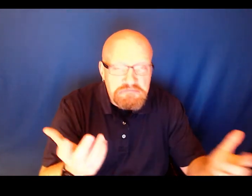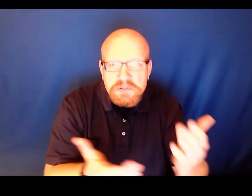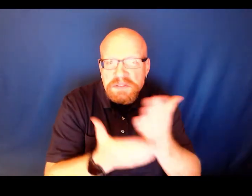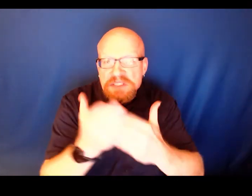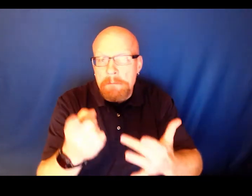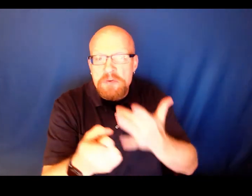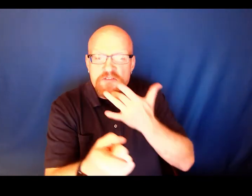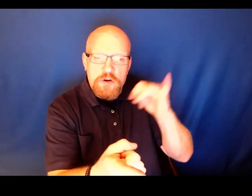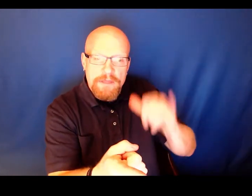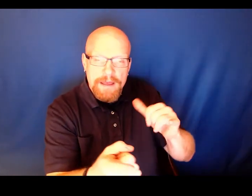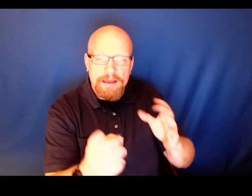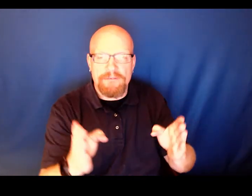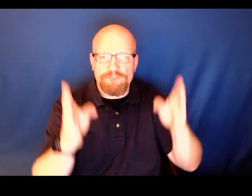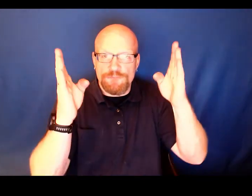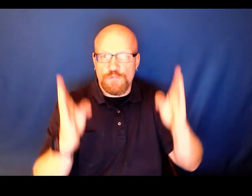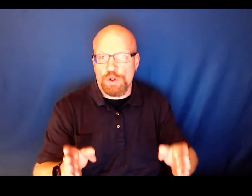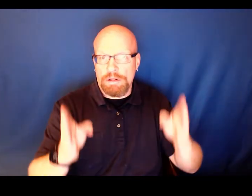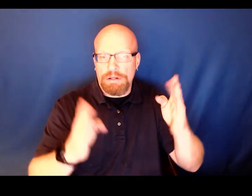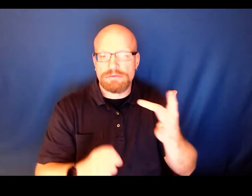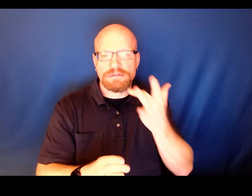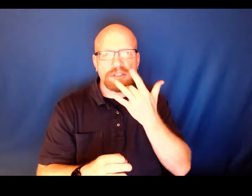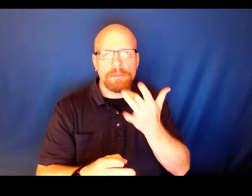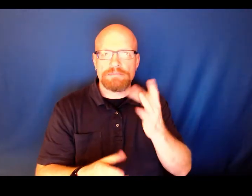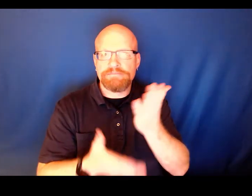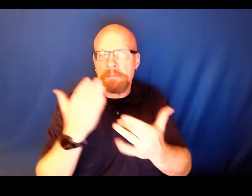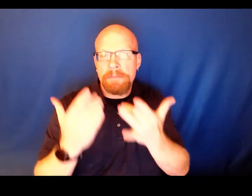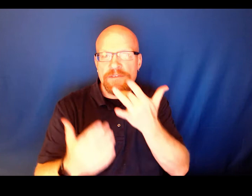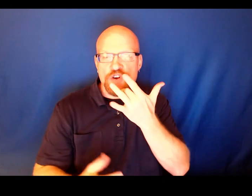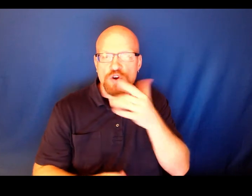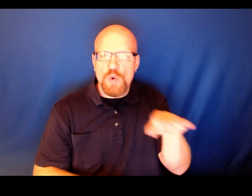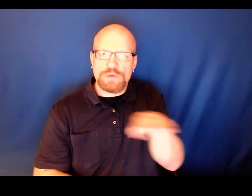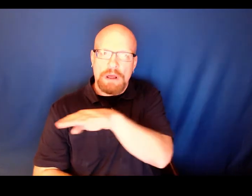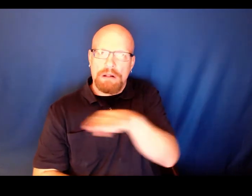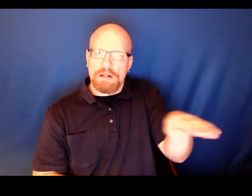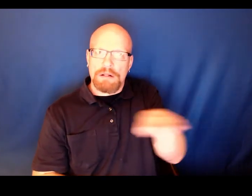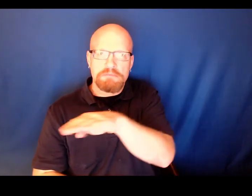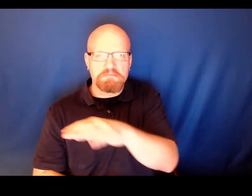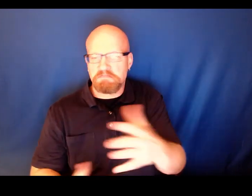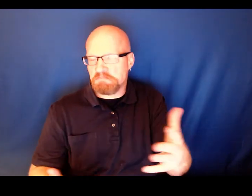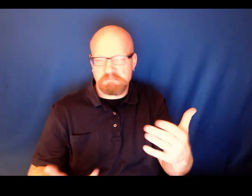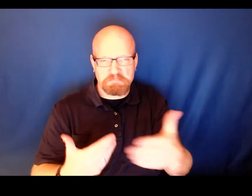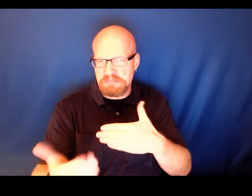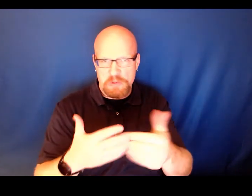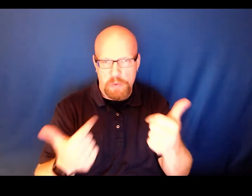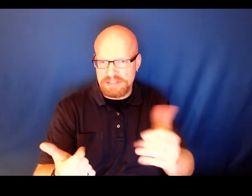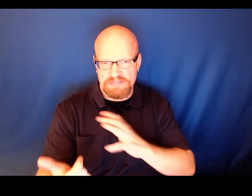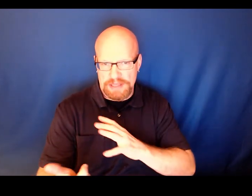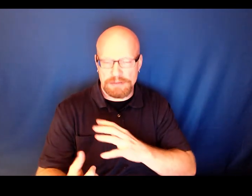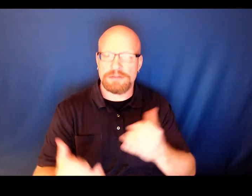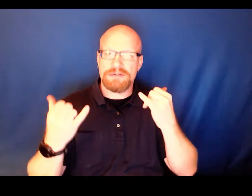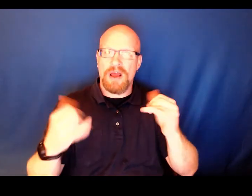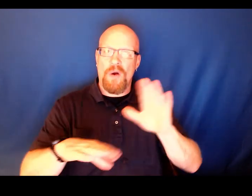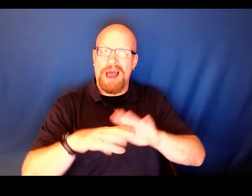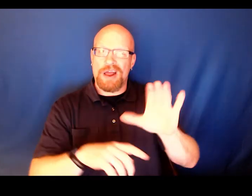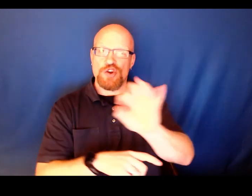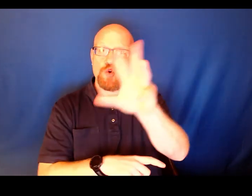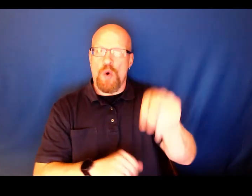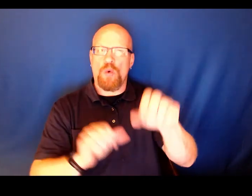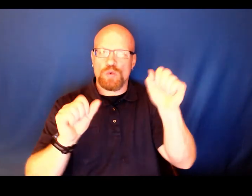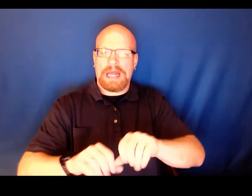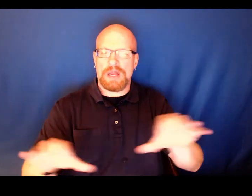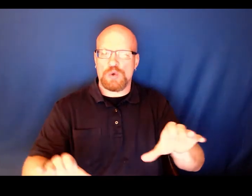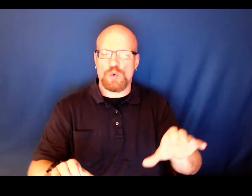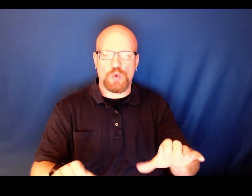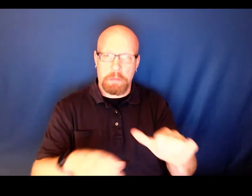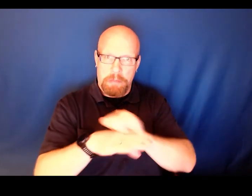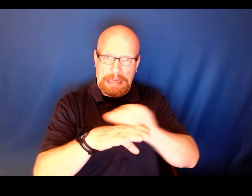So now, some prefer vertically, some prefer horizontally. It's up to you. It doesn't matter what you want. Now